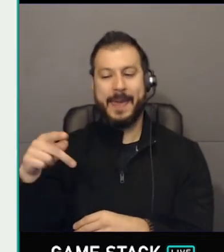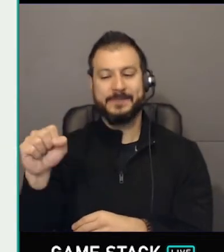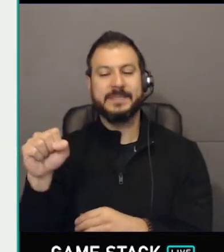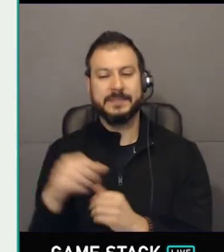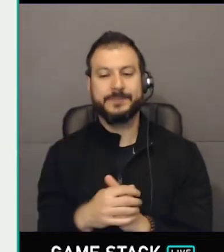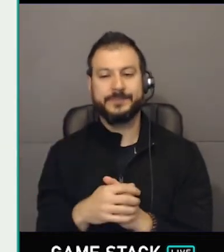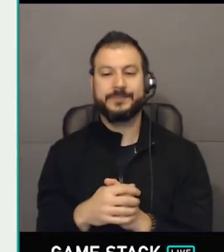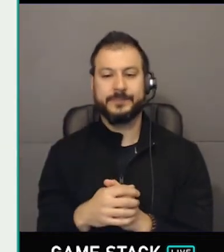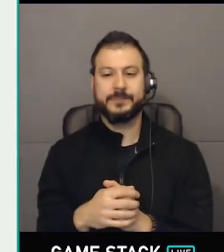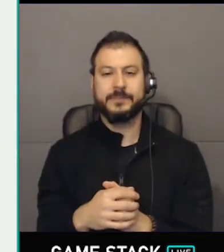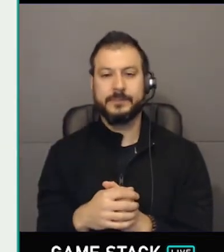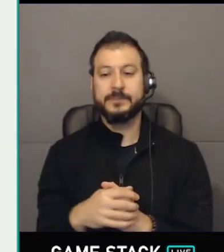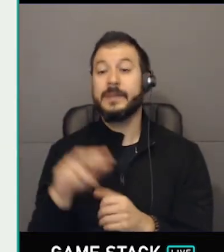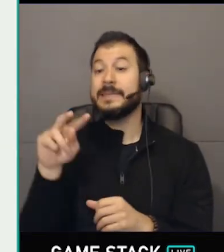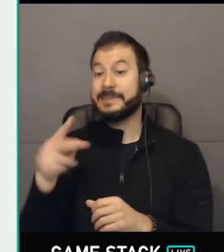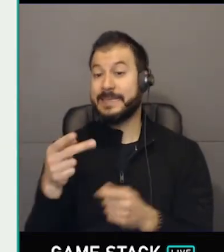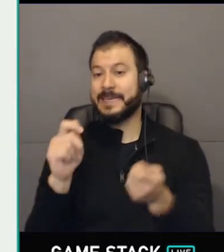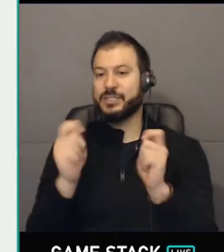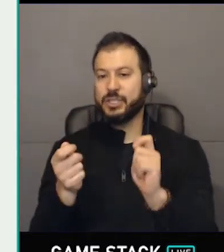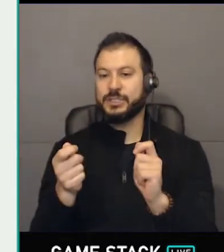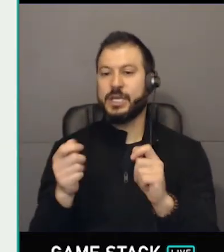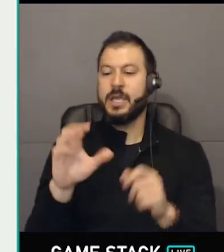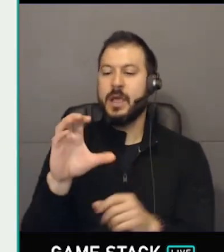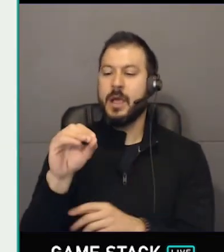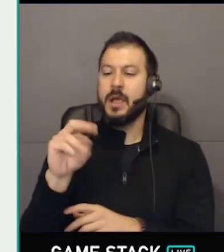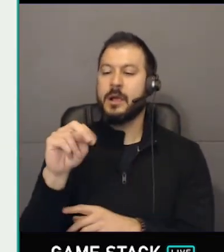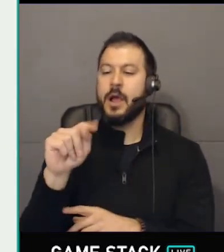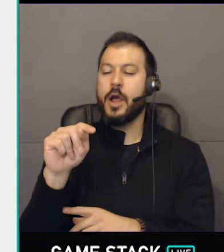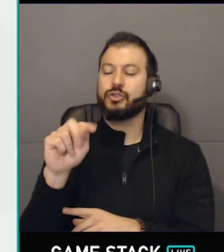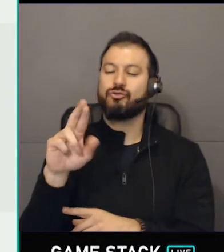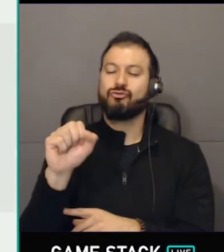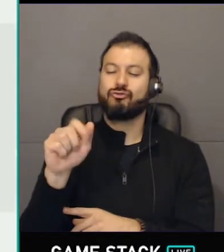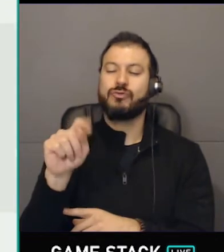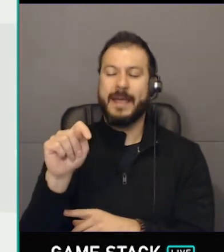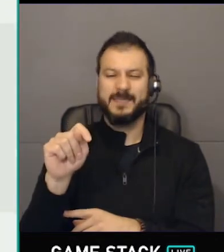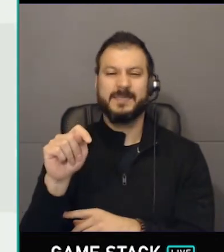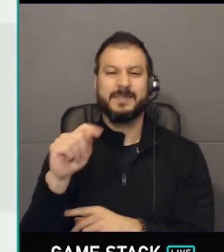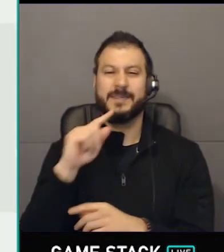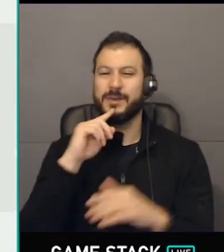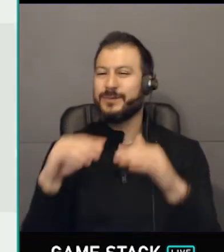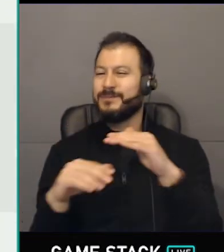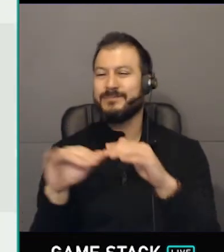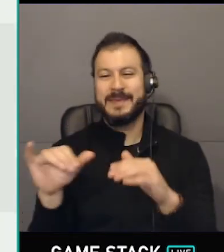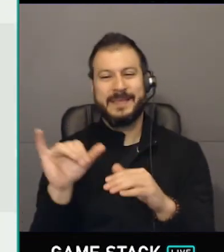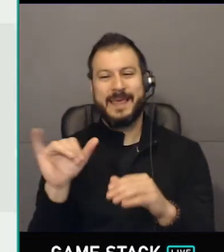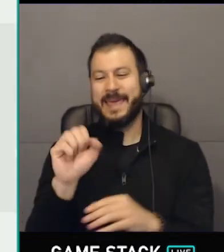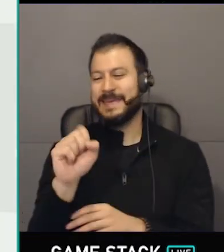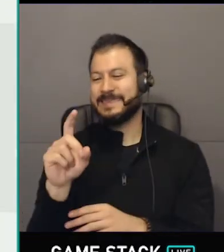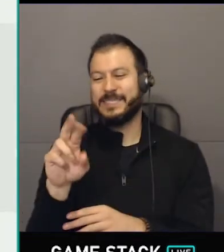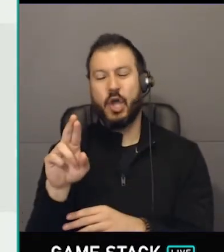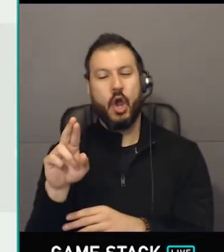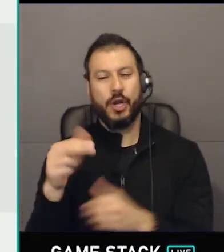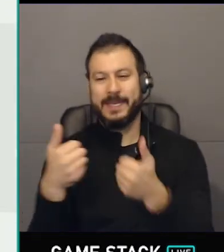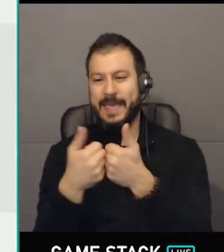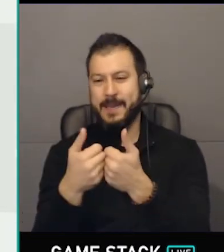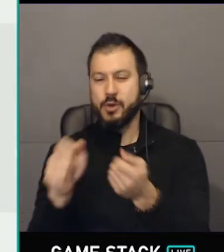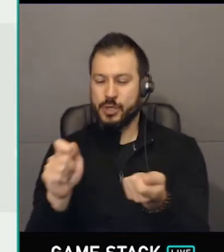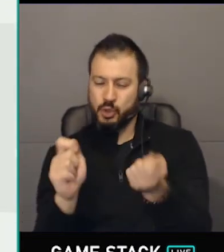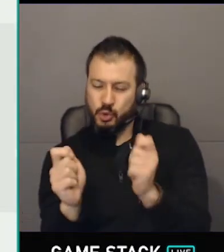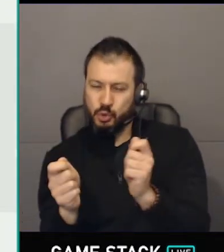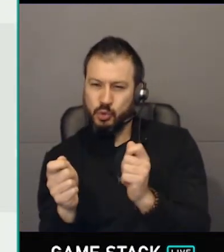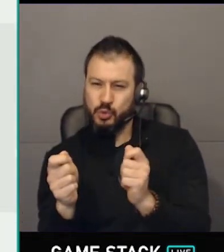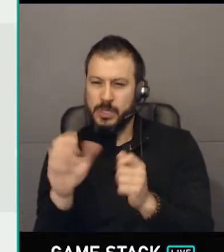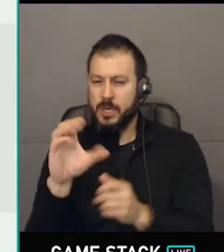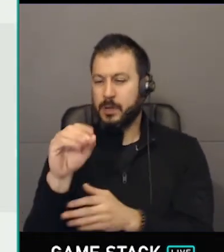The second adjustment is contrast, and this behaves mostly the same as in SDR games. You can tune contrast to preserve more